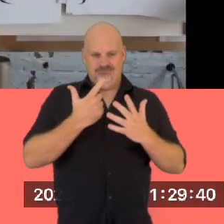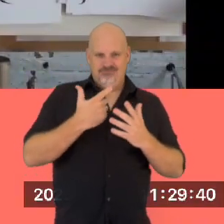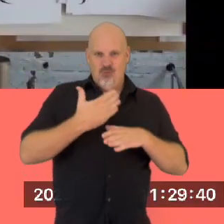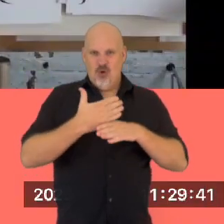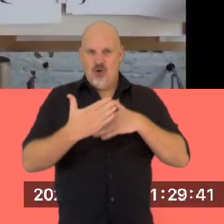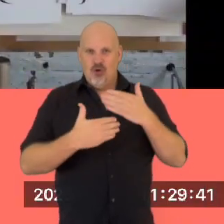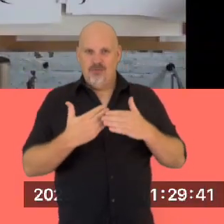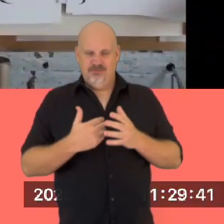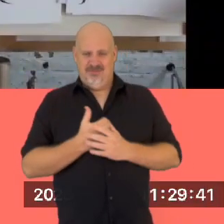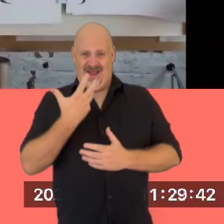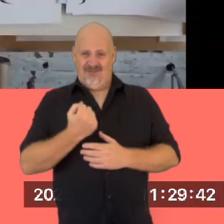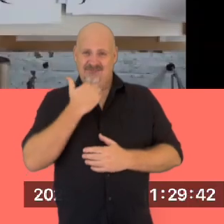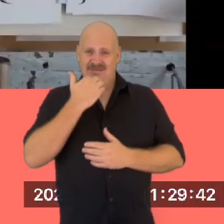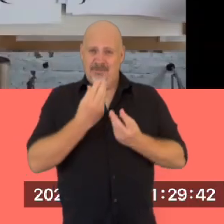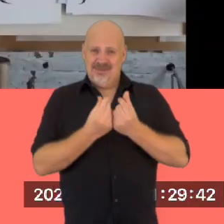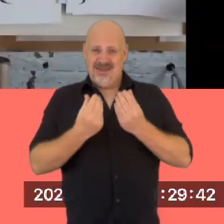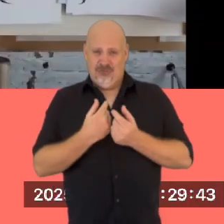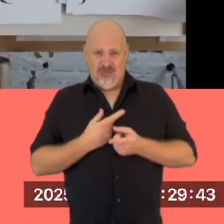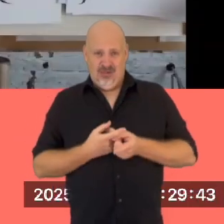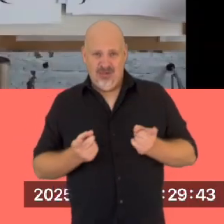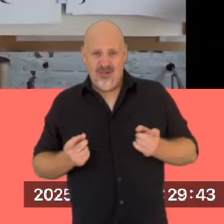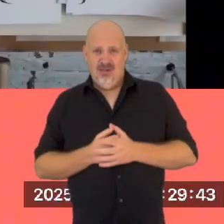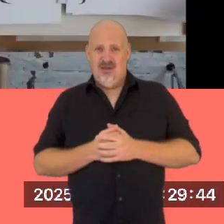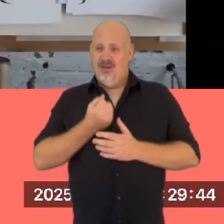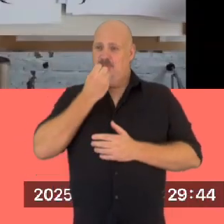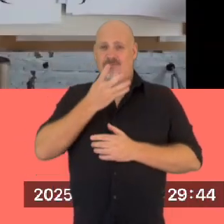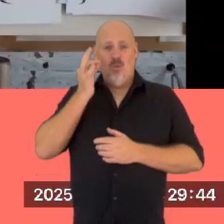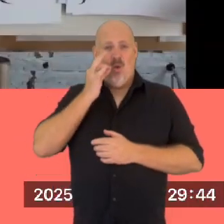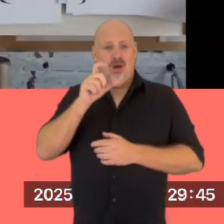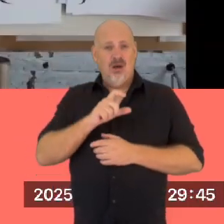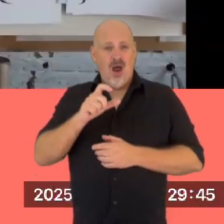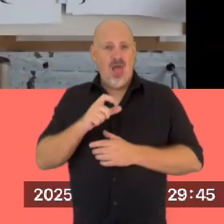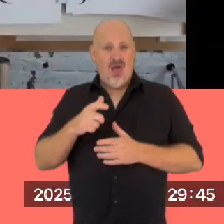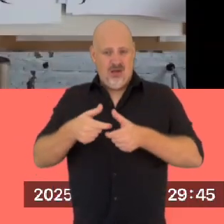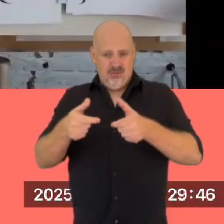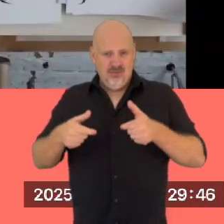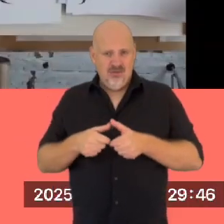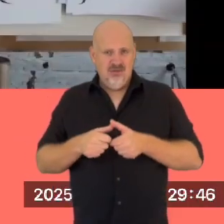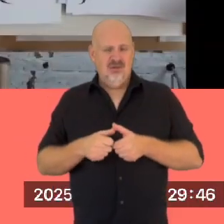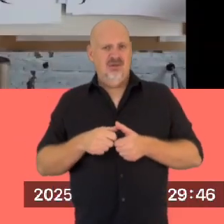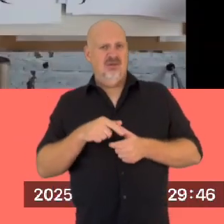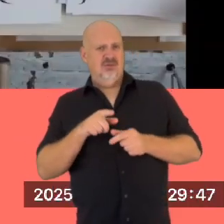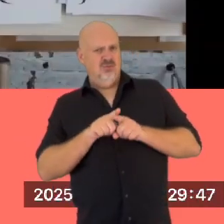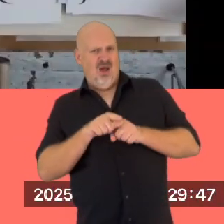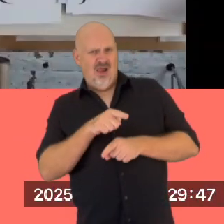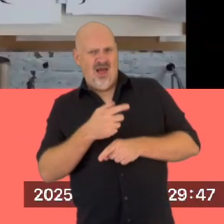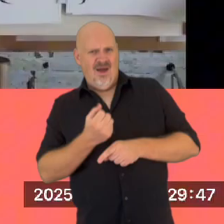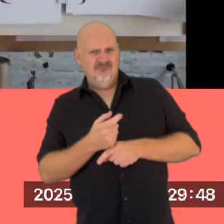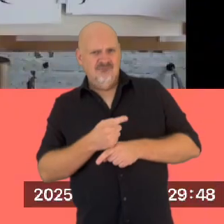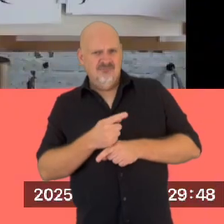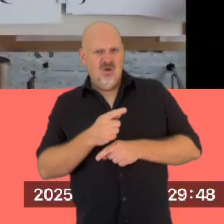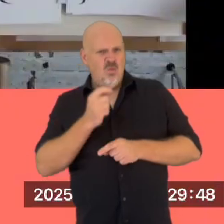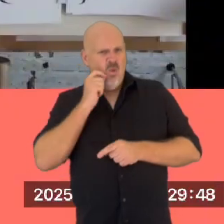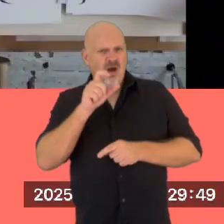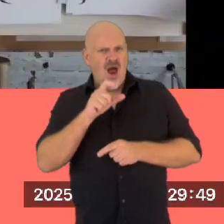work with them, I've got a nice mix of materials in front of me. I've got the beautiful watercolor set, and these